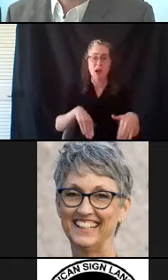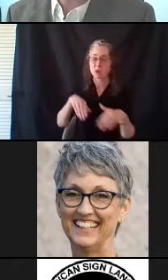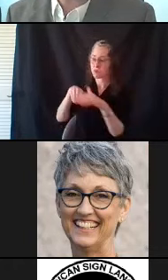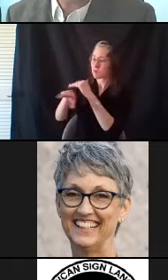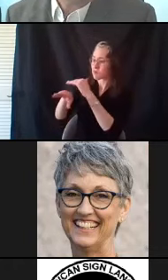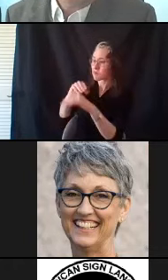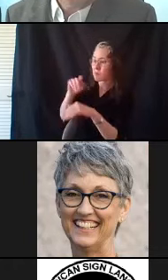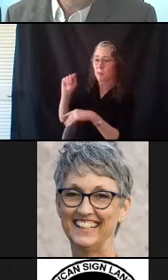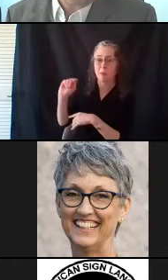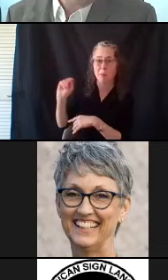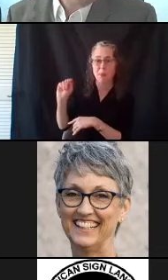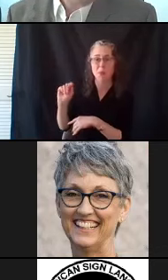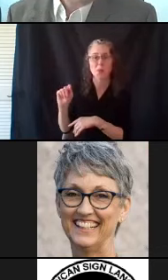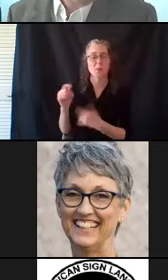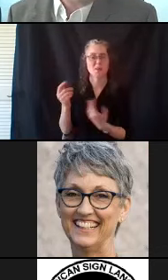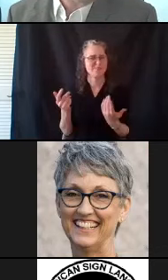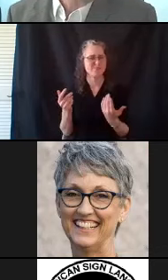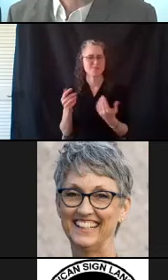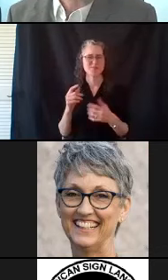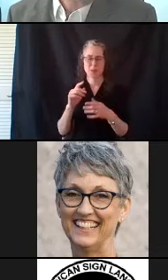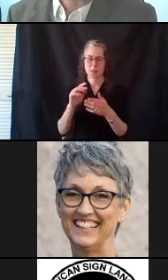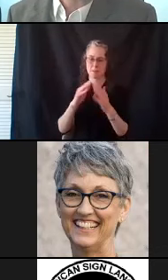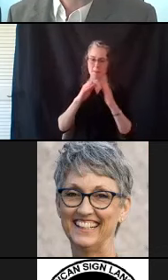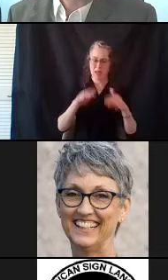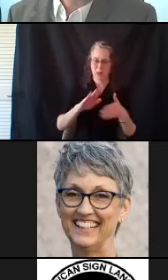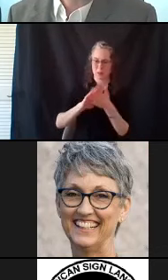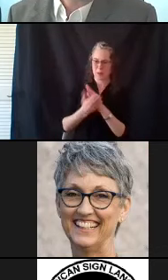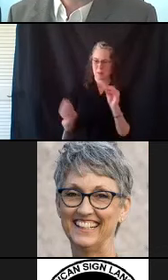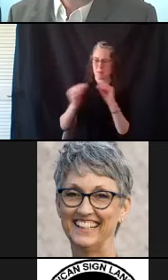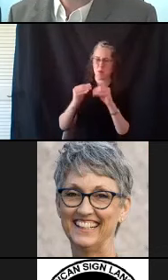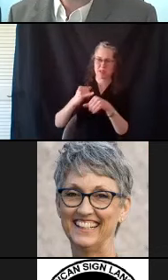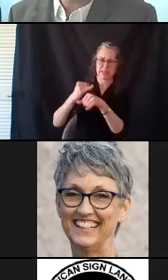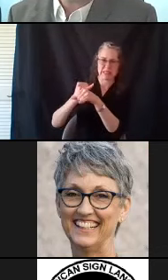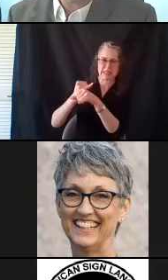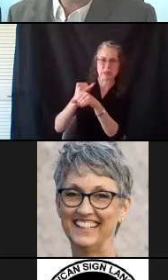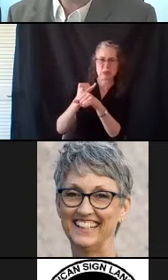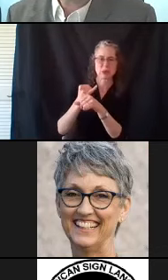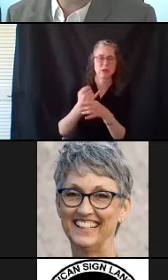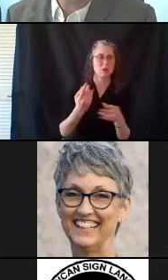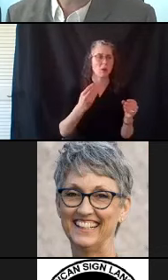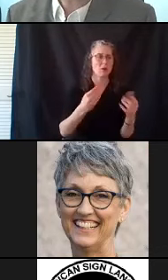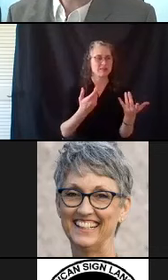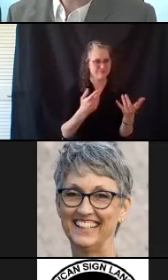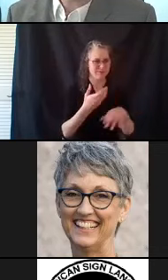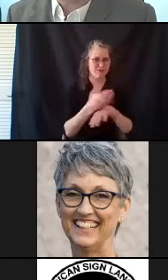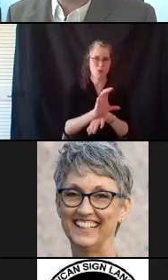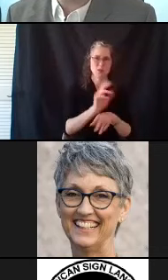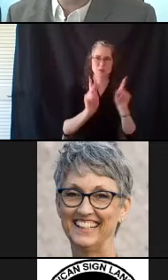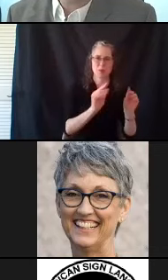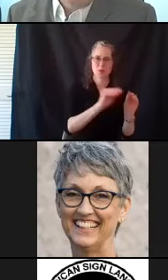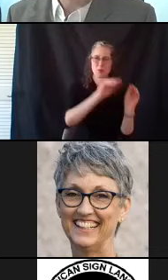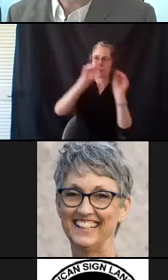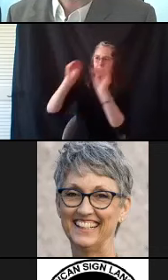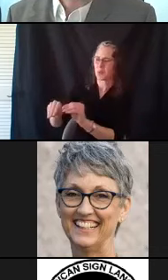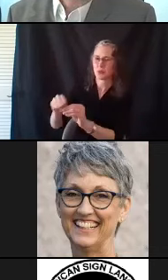through institutionalization when barriers contribute to moving to a nursing home. Seniors